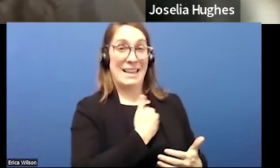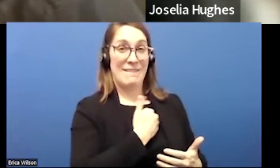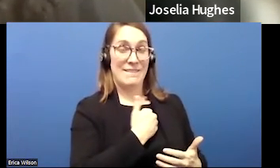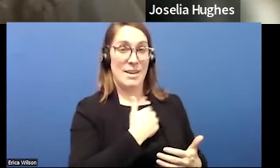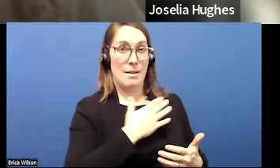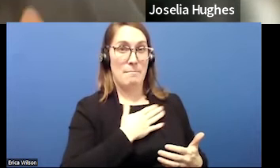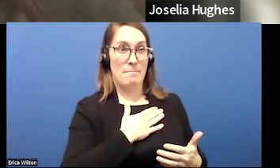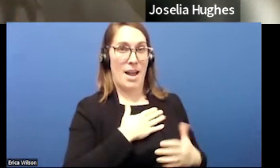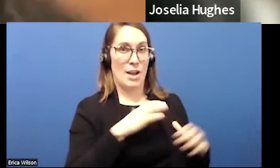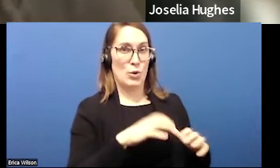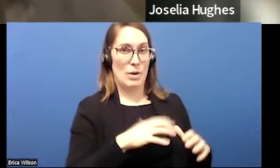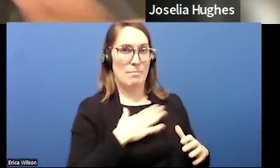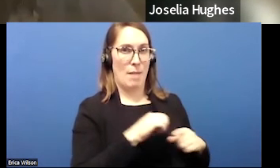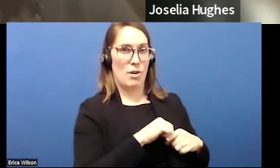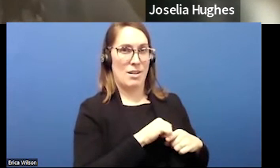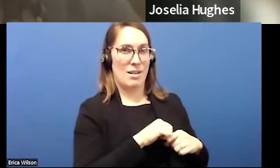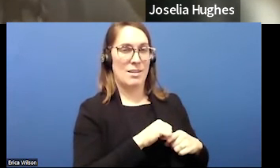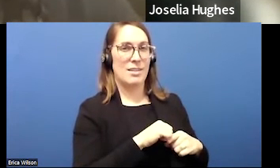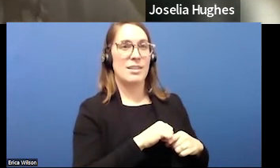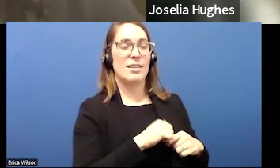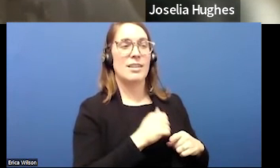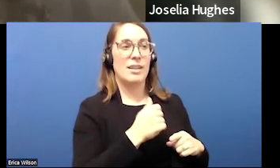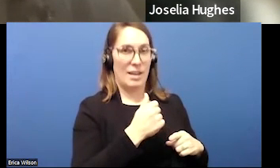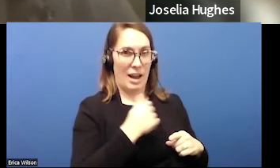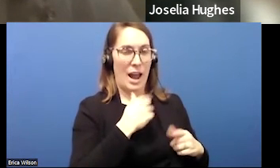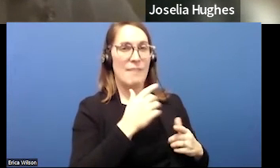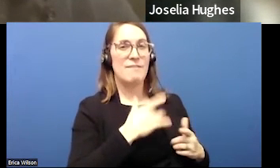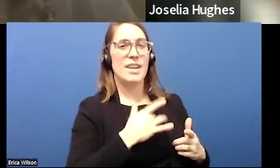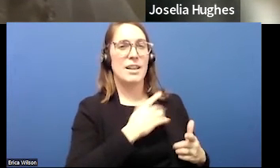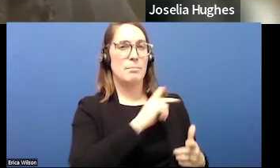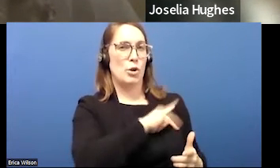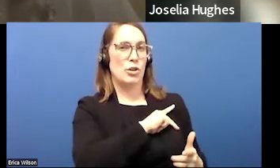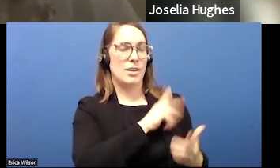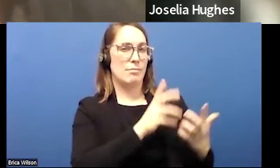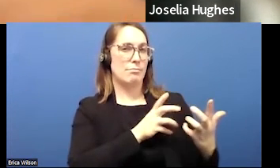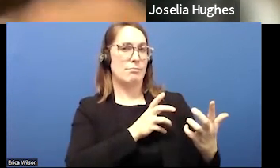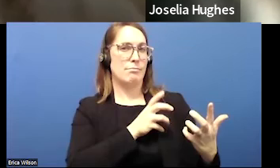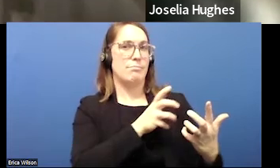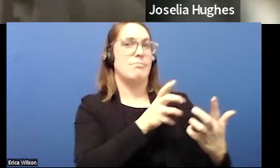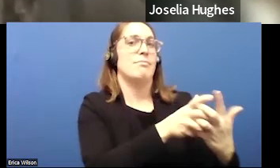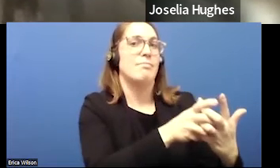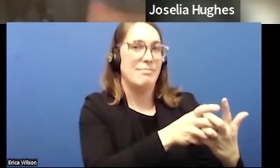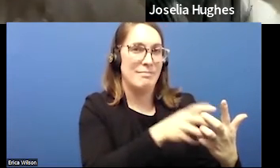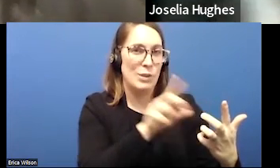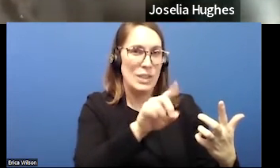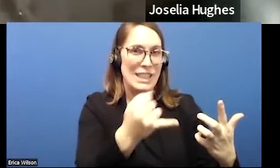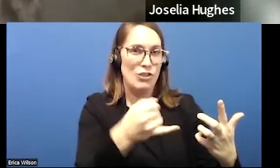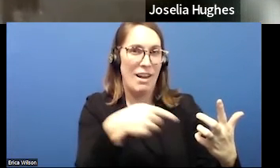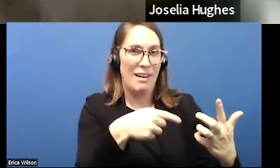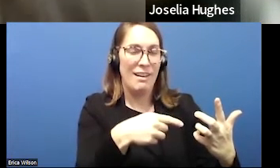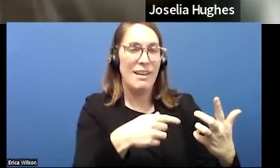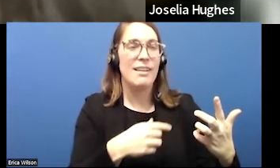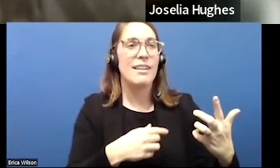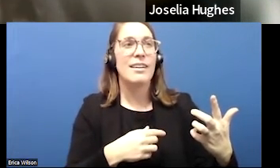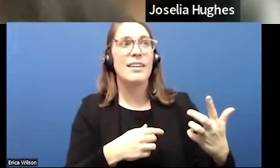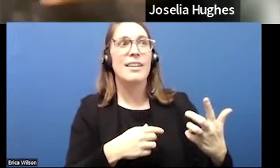practice, I Mhm. feel like I am aligning myself to DJ principles Mhm. and how I desire like